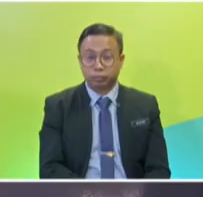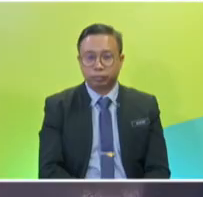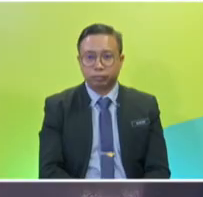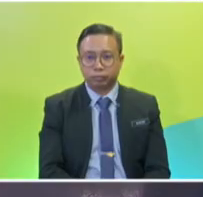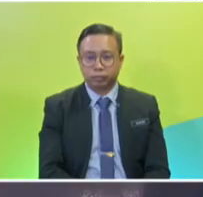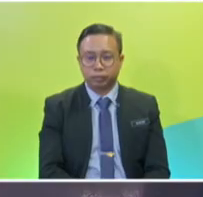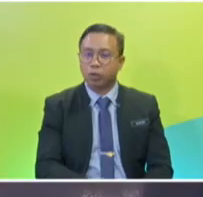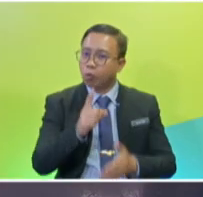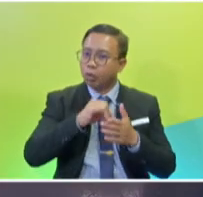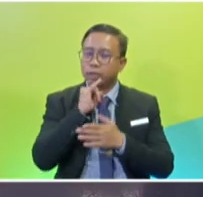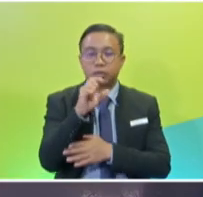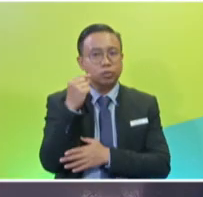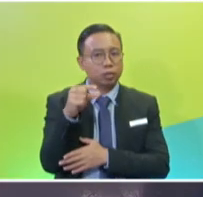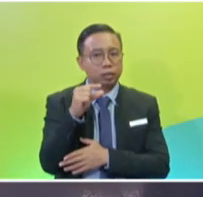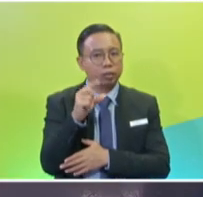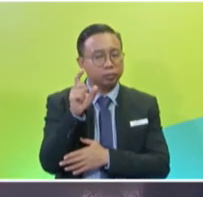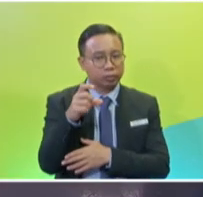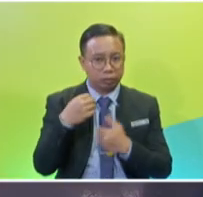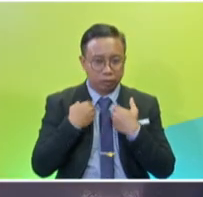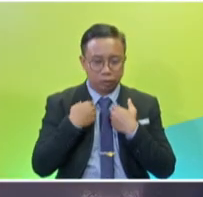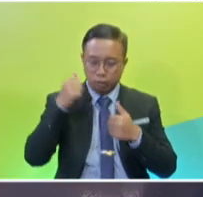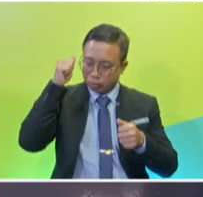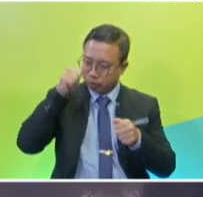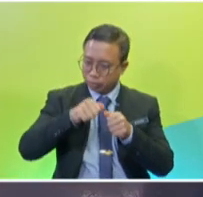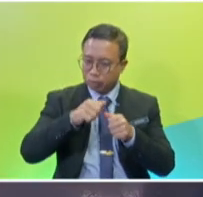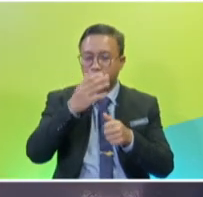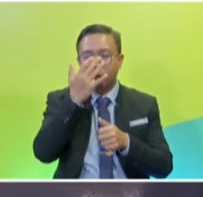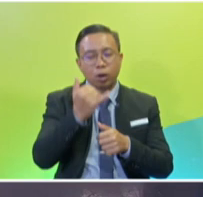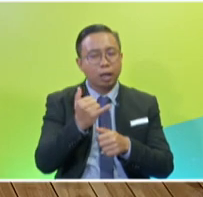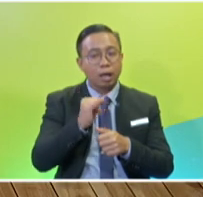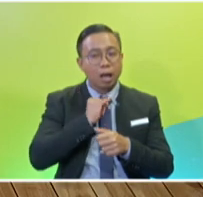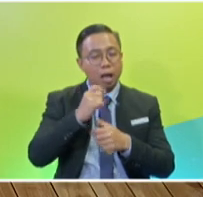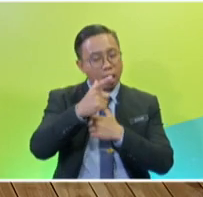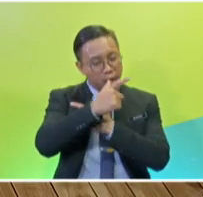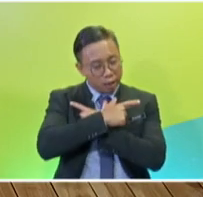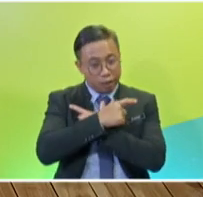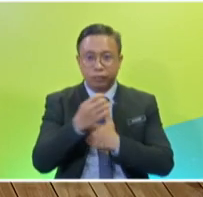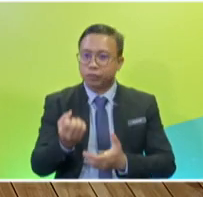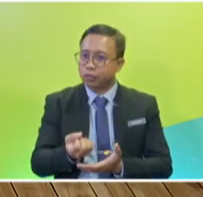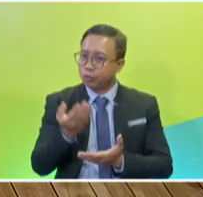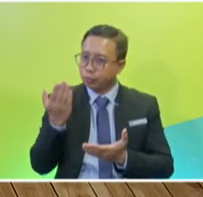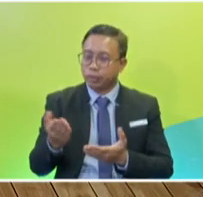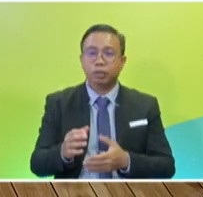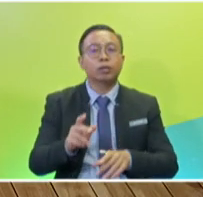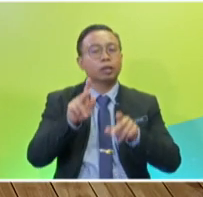Yeah. So what is green? You must have modal verb, remember? Mm-hmm. So why do I love shopping? So this is my answer. Can keep